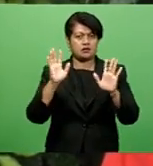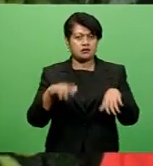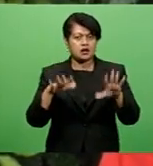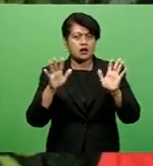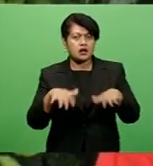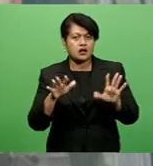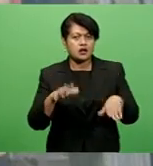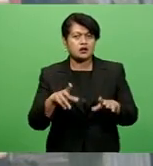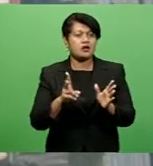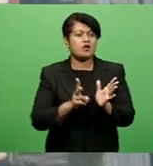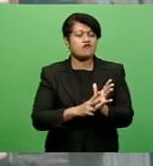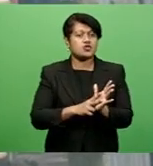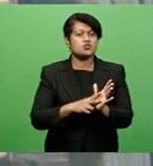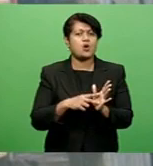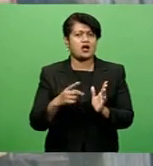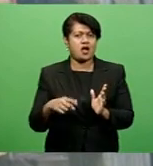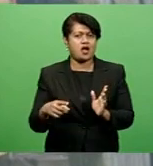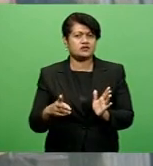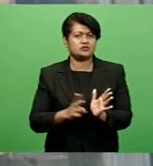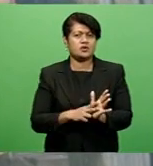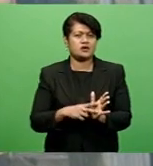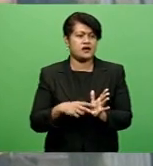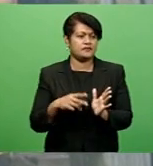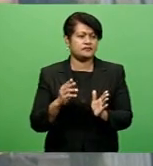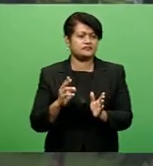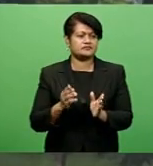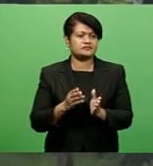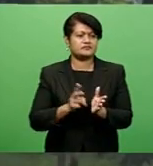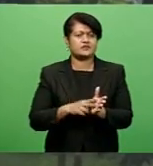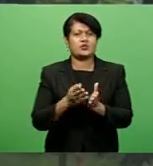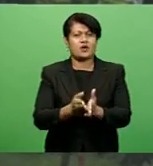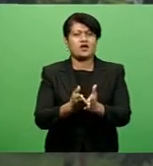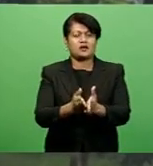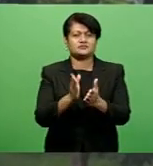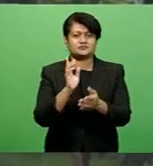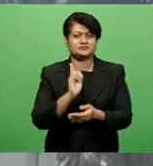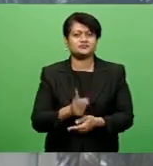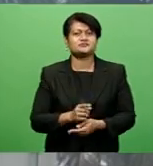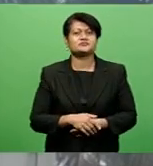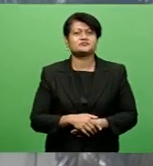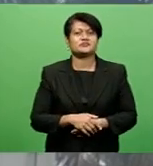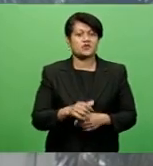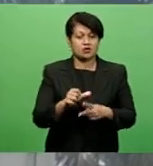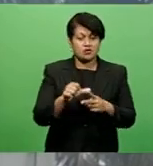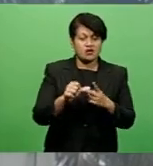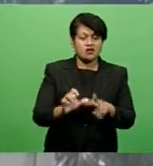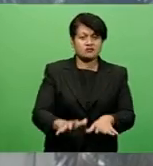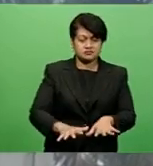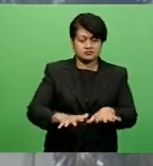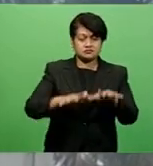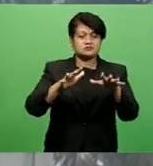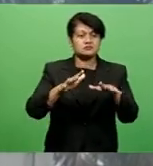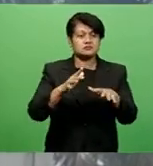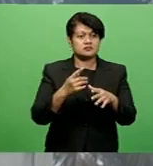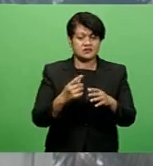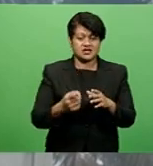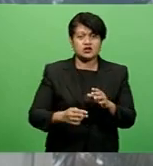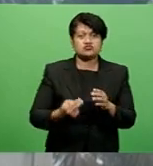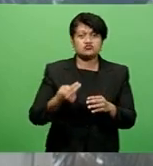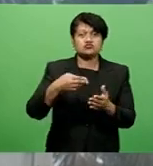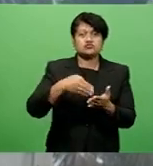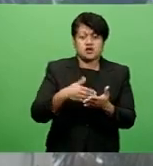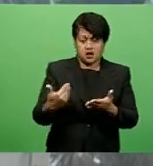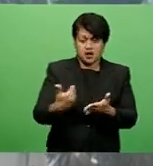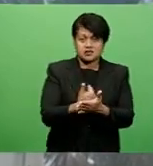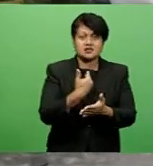used to flooding. Even though it's raining, it will only flood when the tide is high. Also, only if floodwaters messes a house, then we know it's a serious,